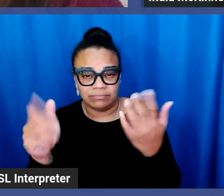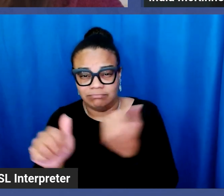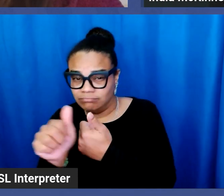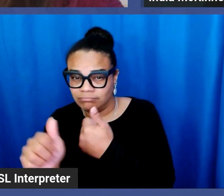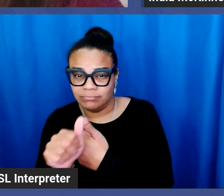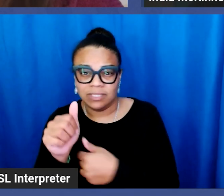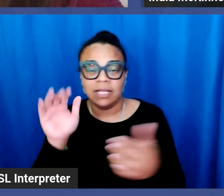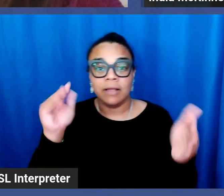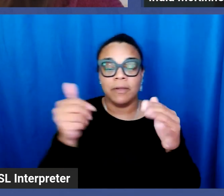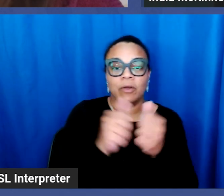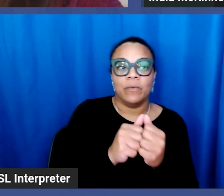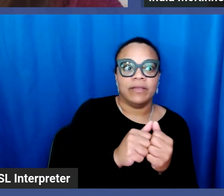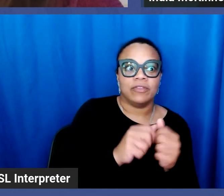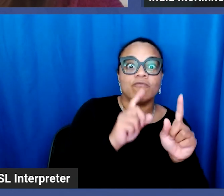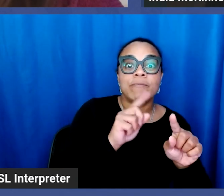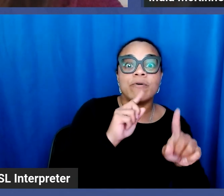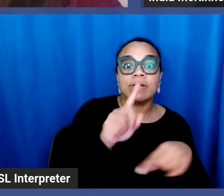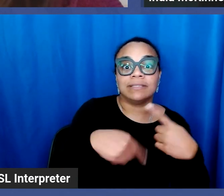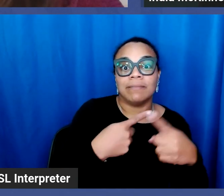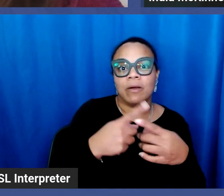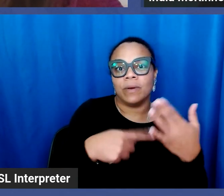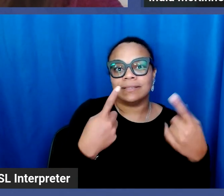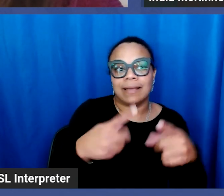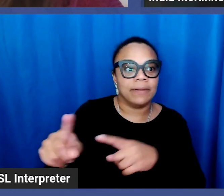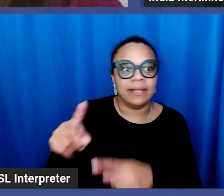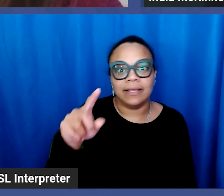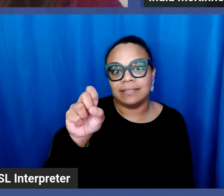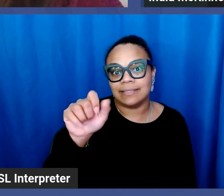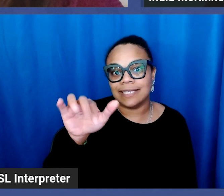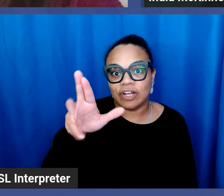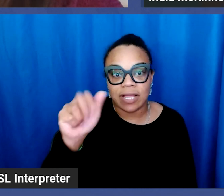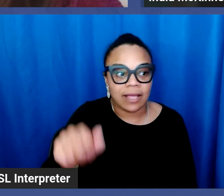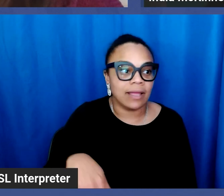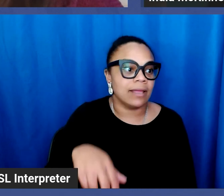happening in Syria, what's happening in Gaza, what's happening in Ukraine, what's happening in